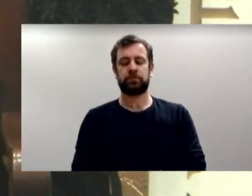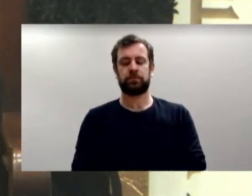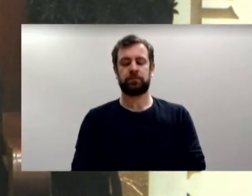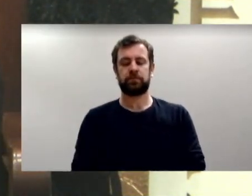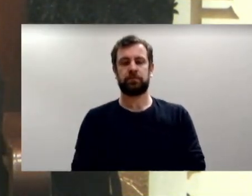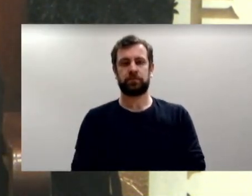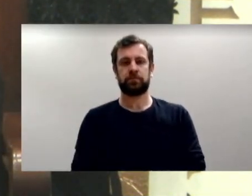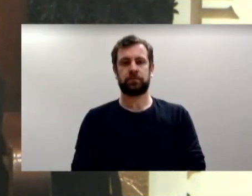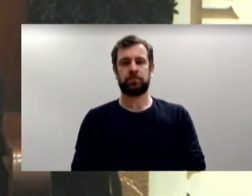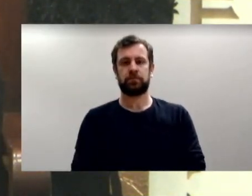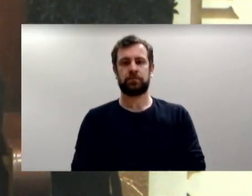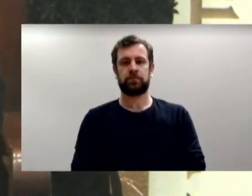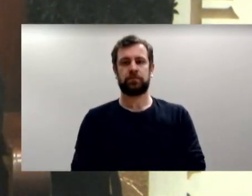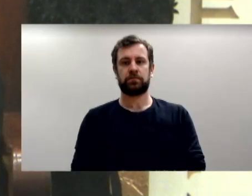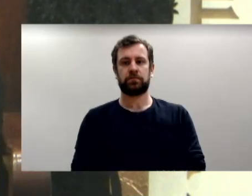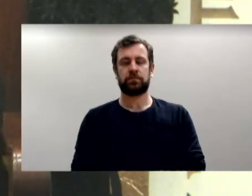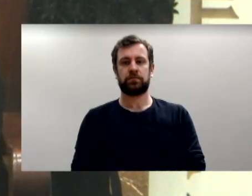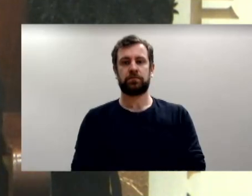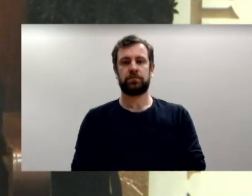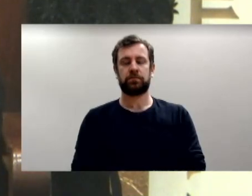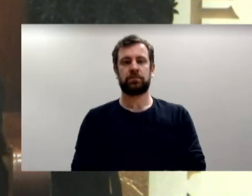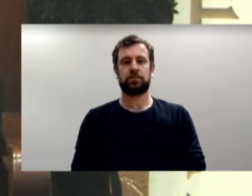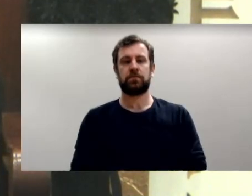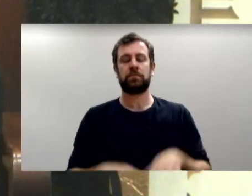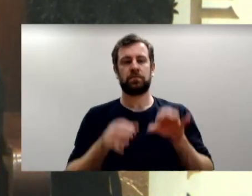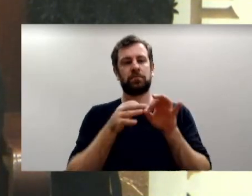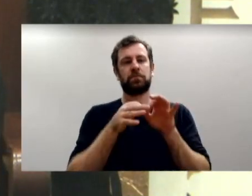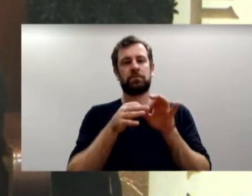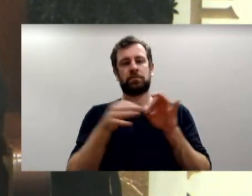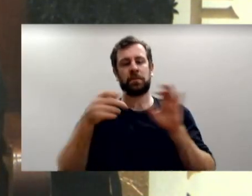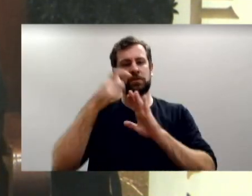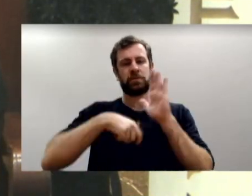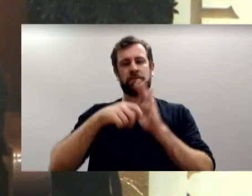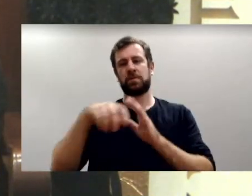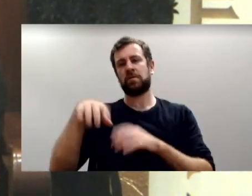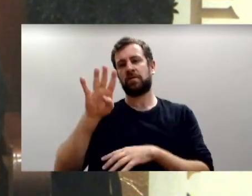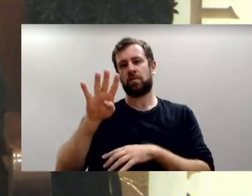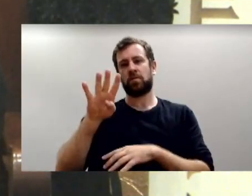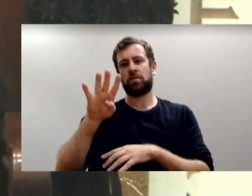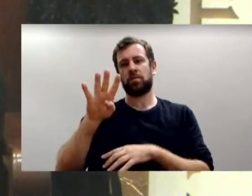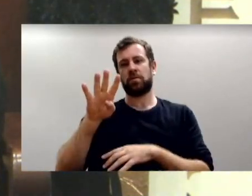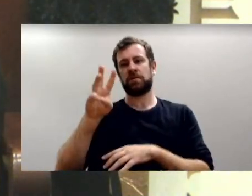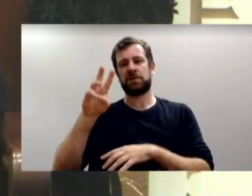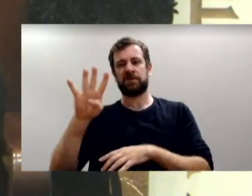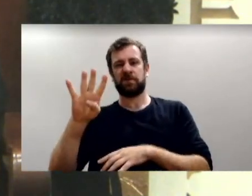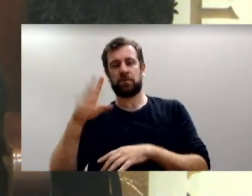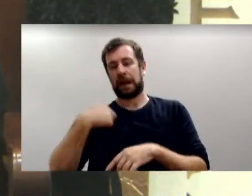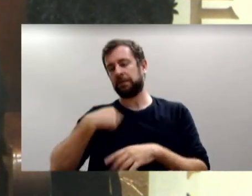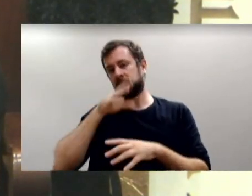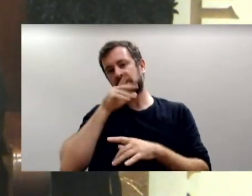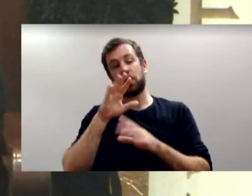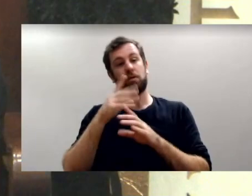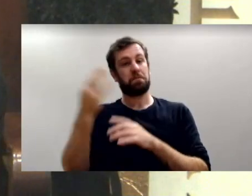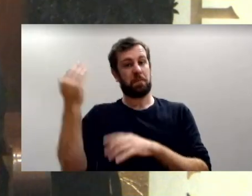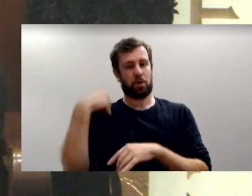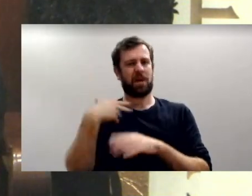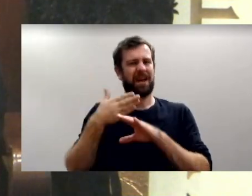In Surah Nisa, Surah number 4, ayat 64 that I recited earlier after the